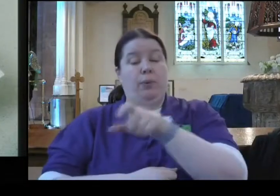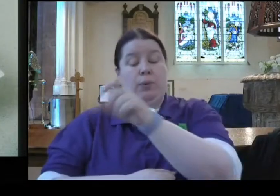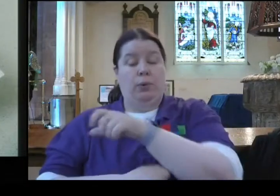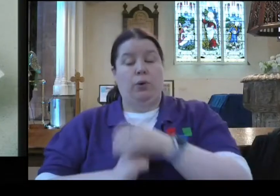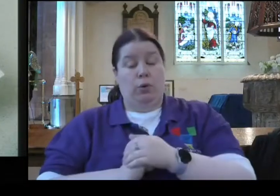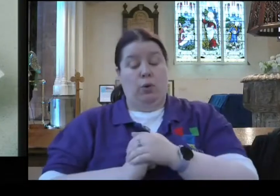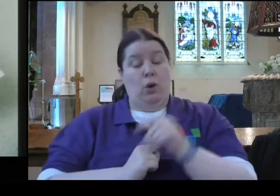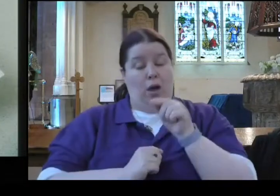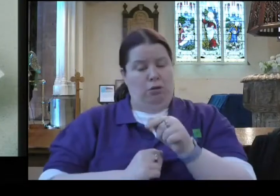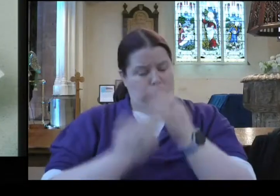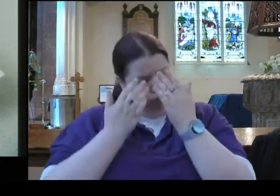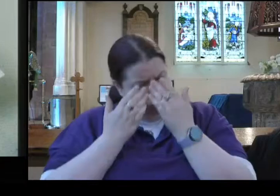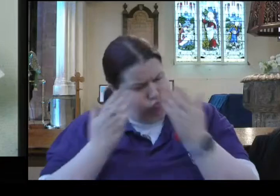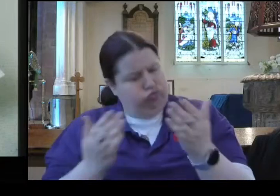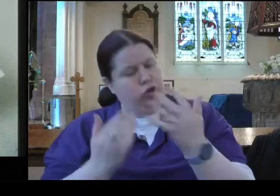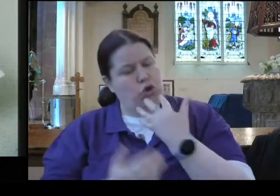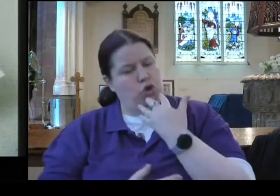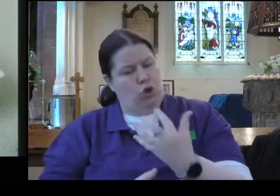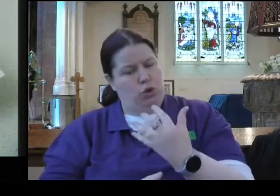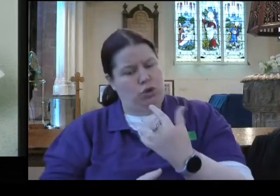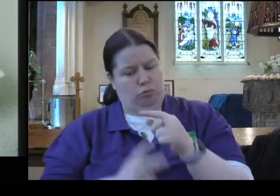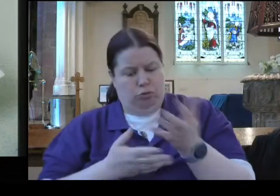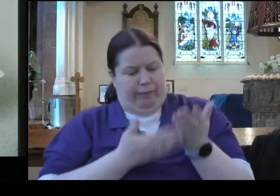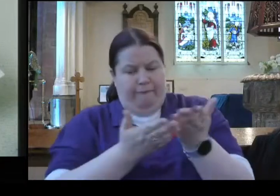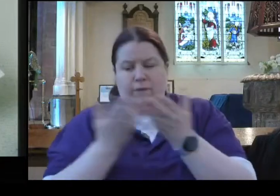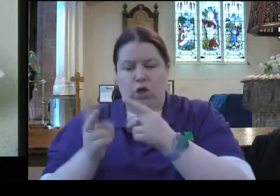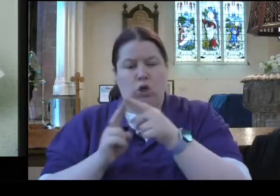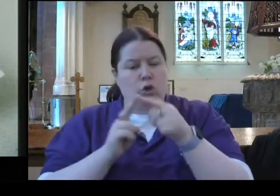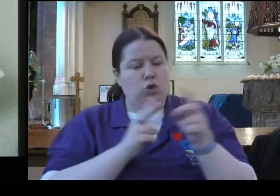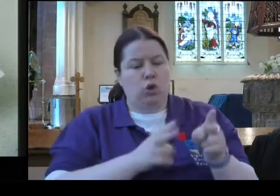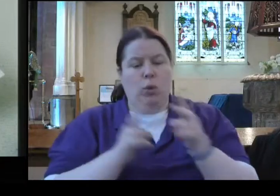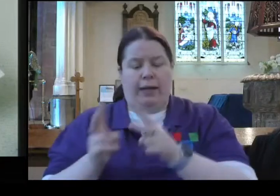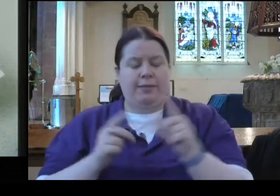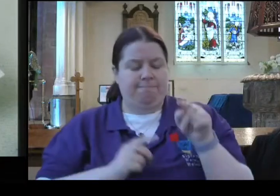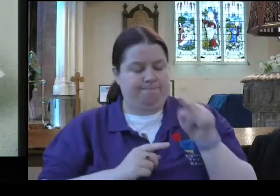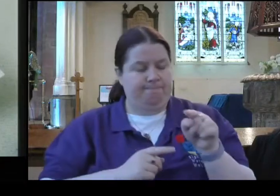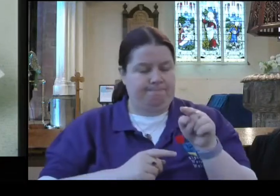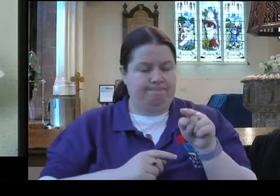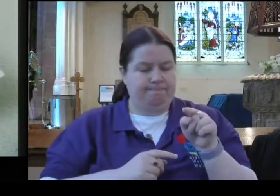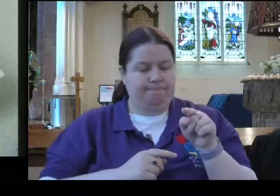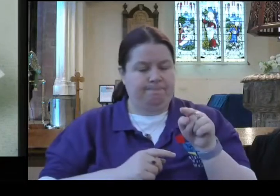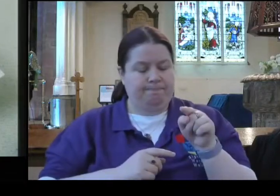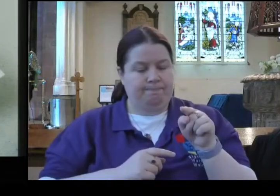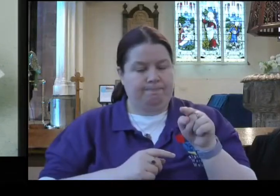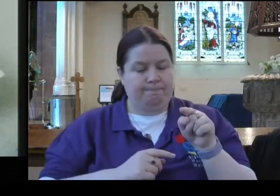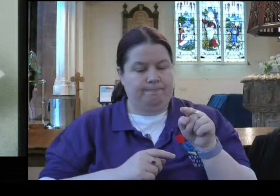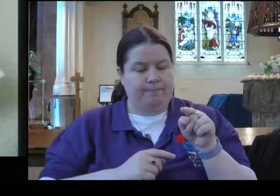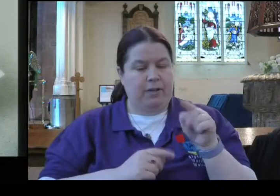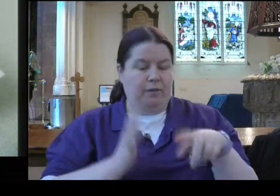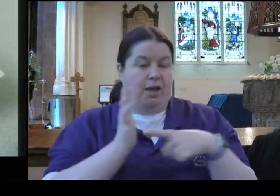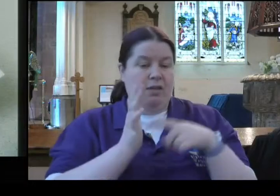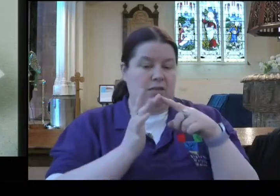Jew would give in two ways when Jesus was around on earth. Firstly, a really devout Jew would give what's called a